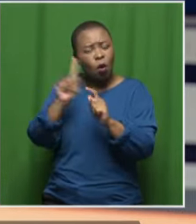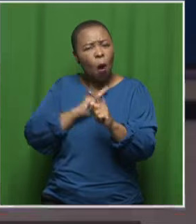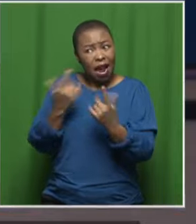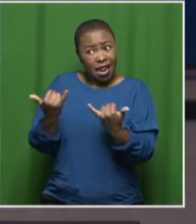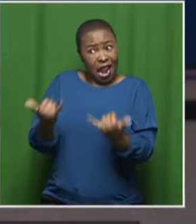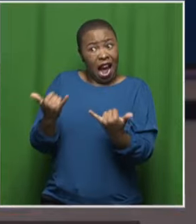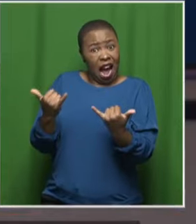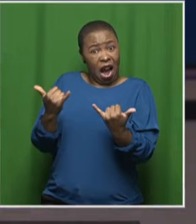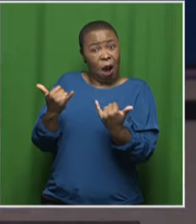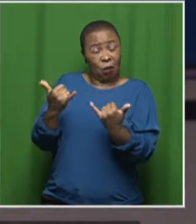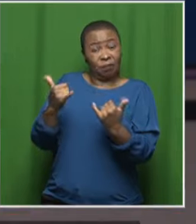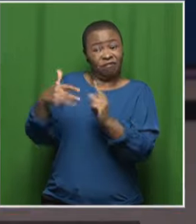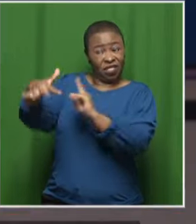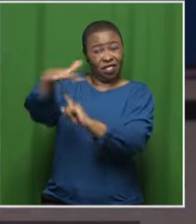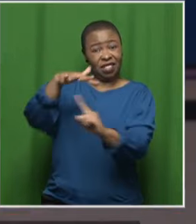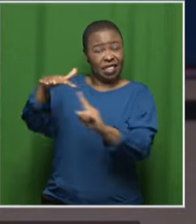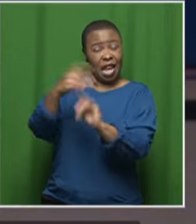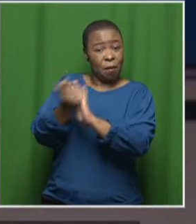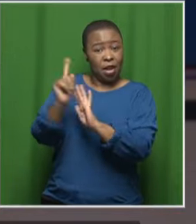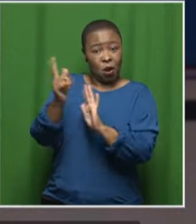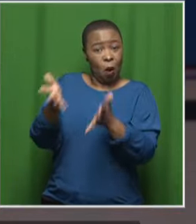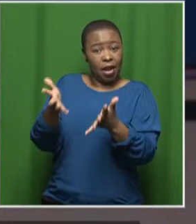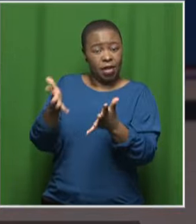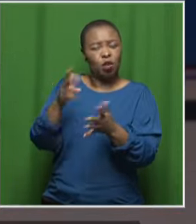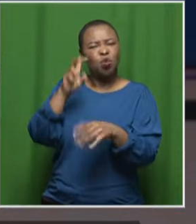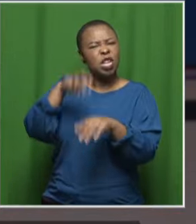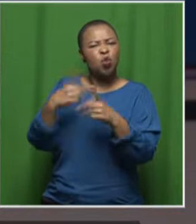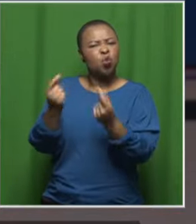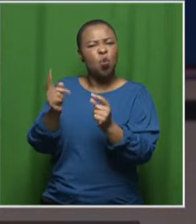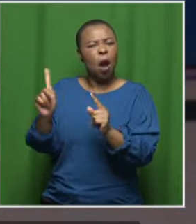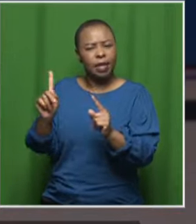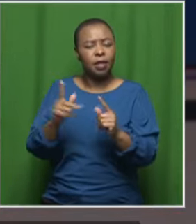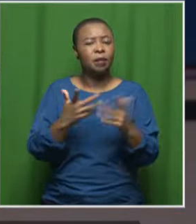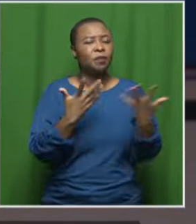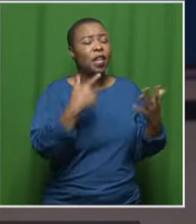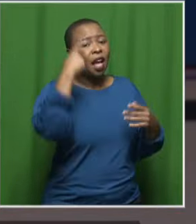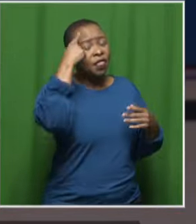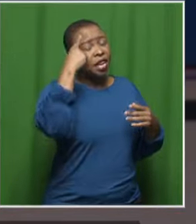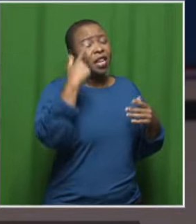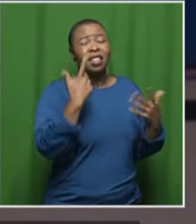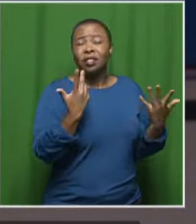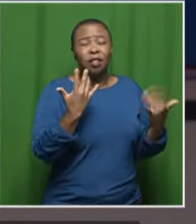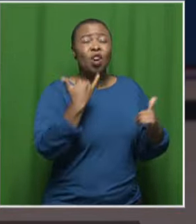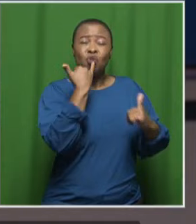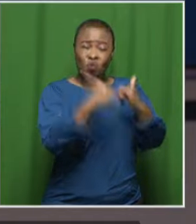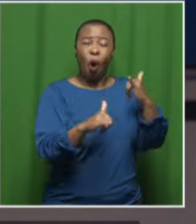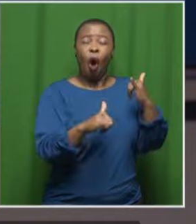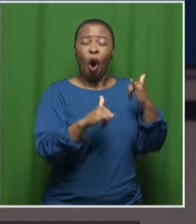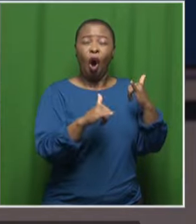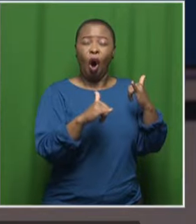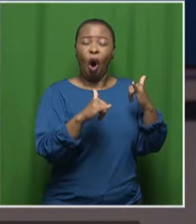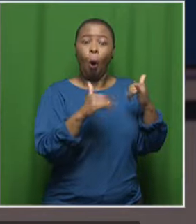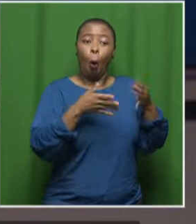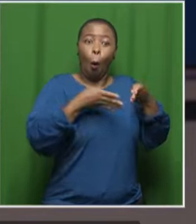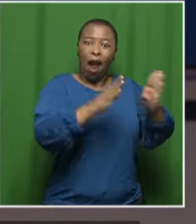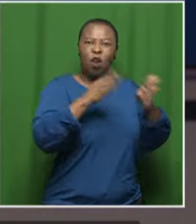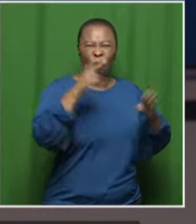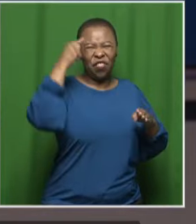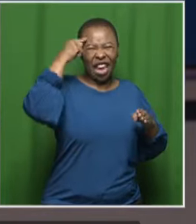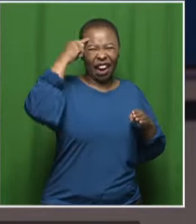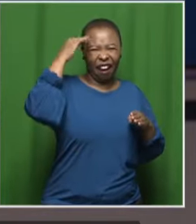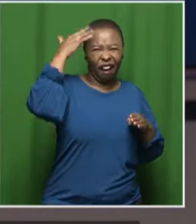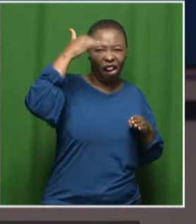affairs? Well, to start with, I think there's a wrong mindset. I have wondered why we